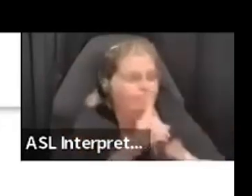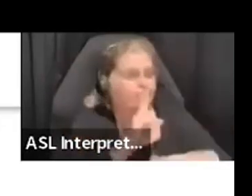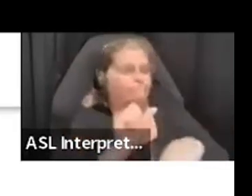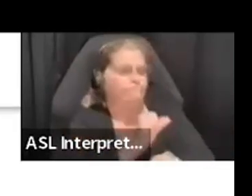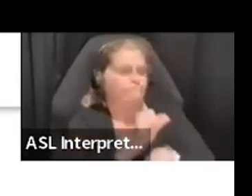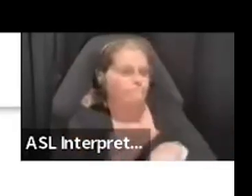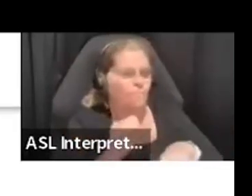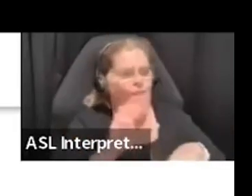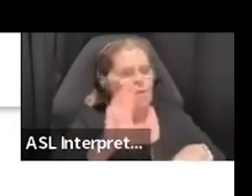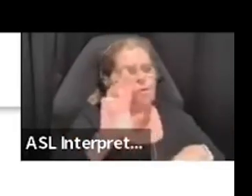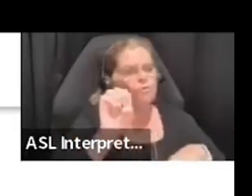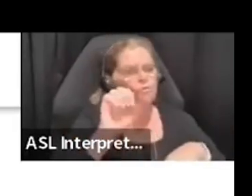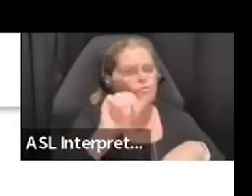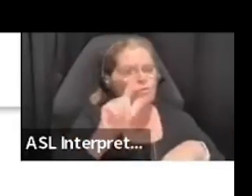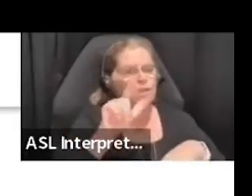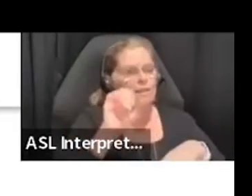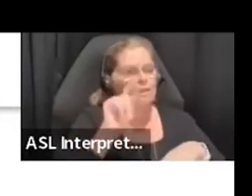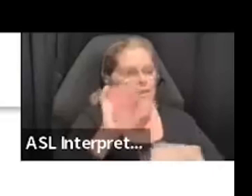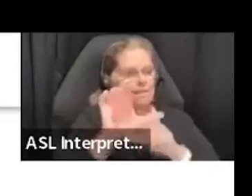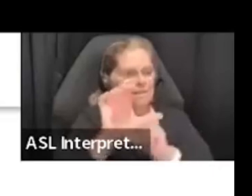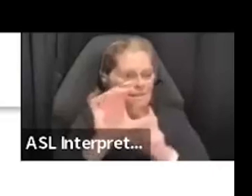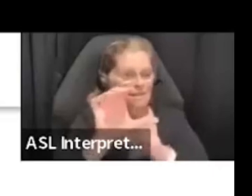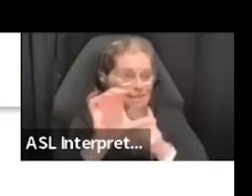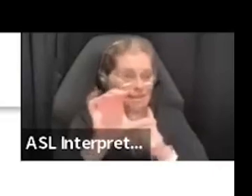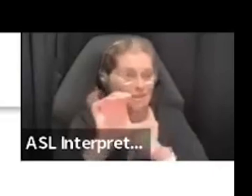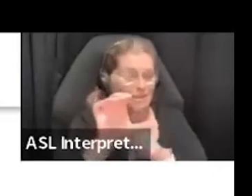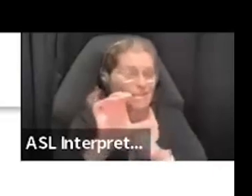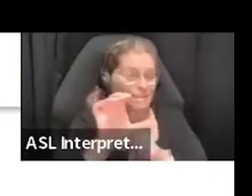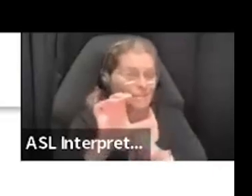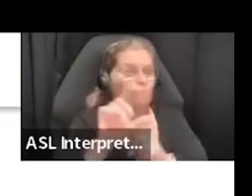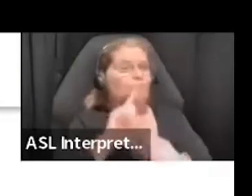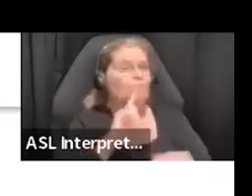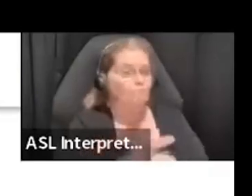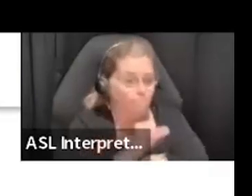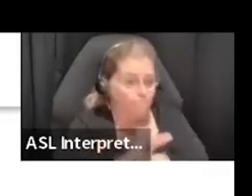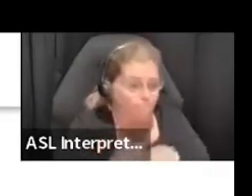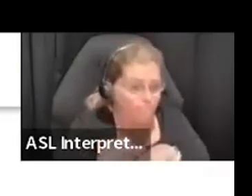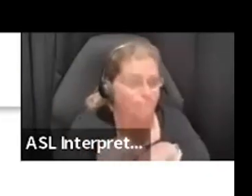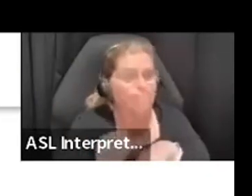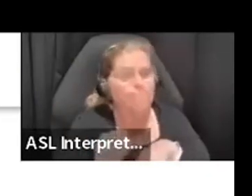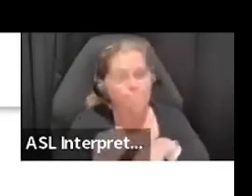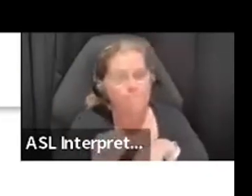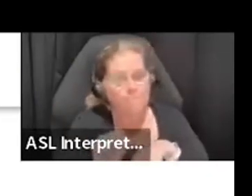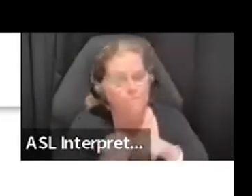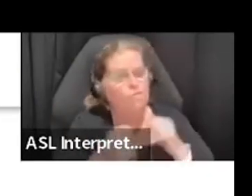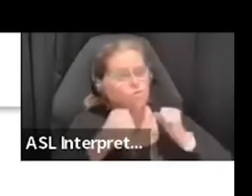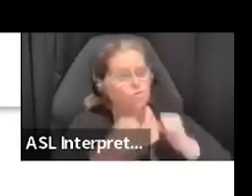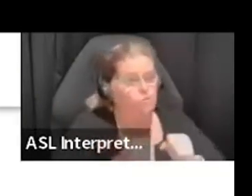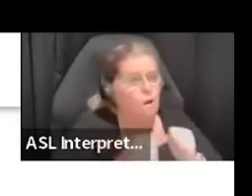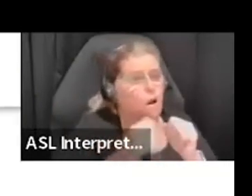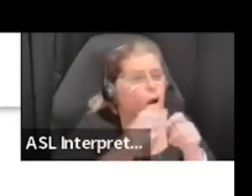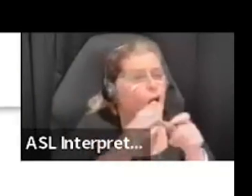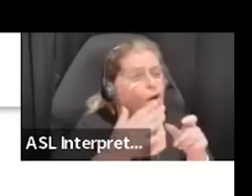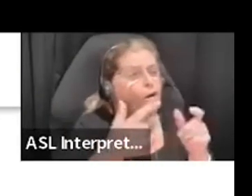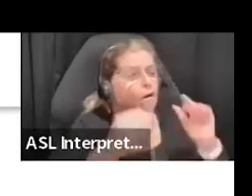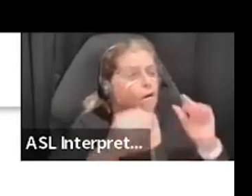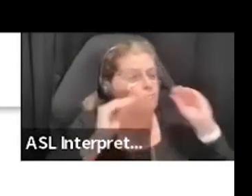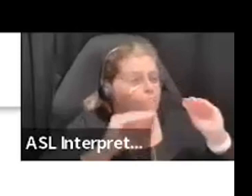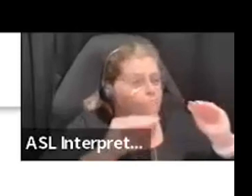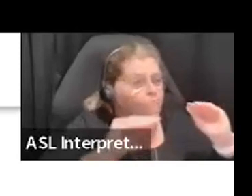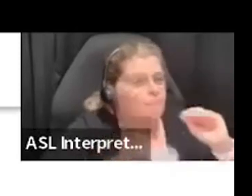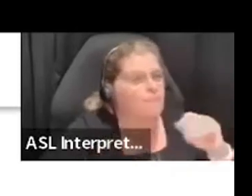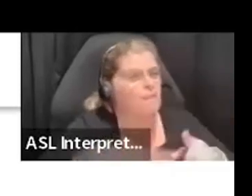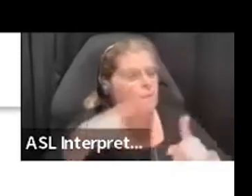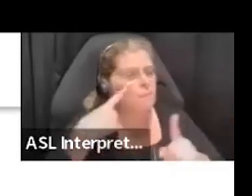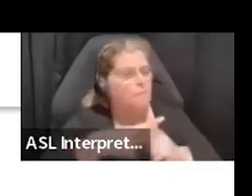individual goals. This really gets at making sure that these services are potent enough, rigorous enough that it's going to move the students